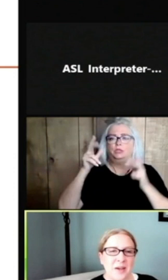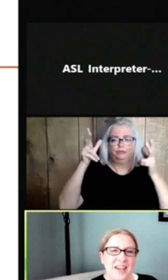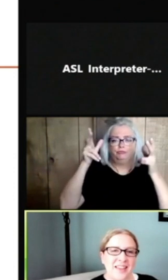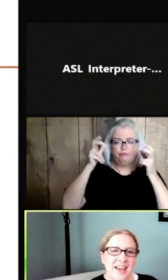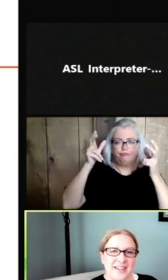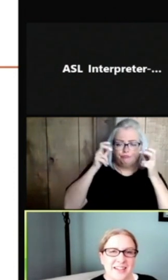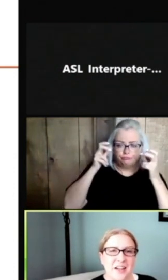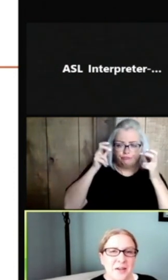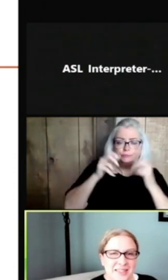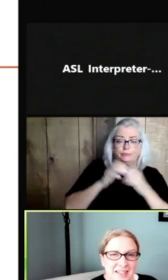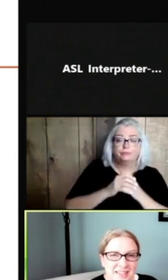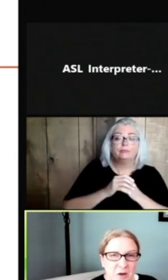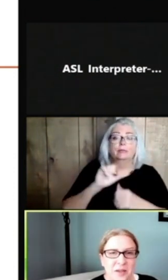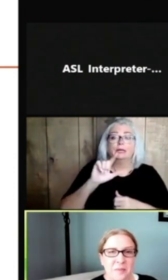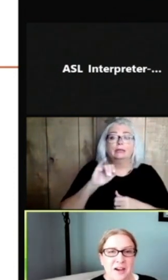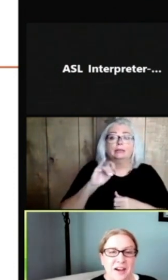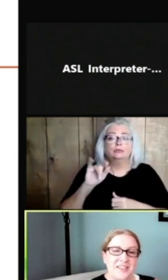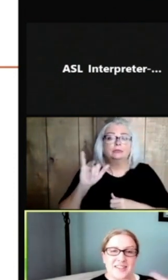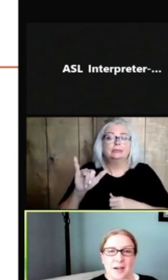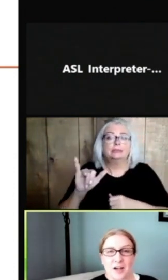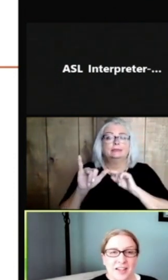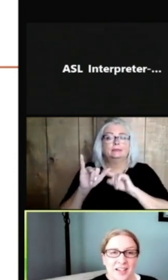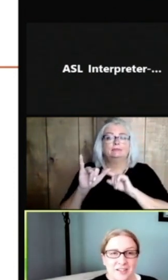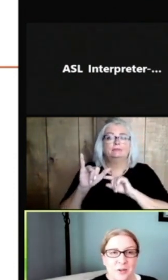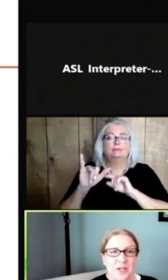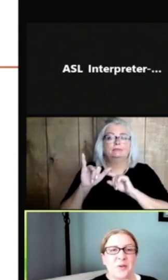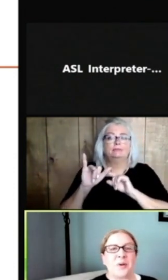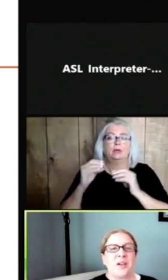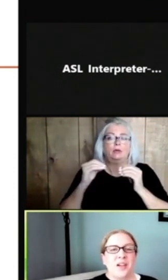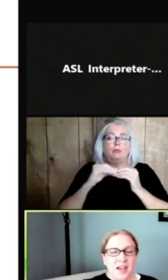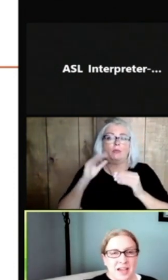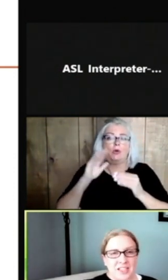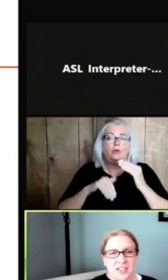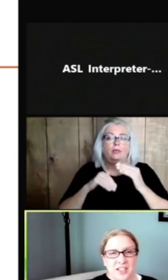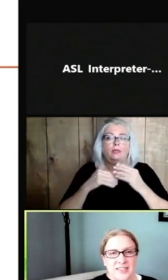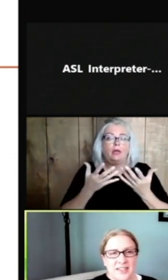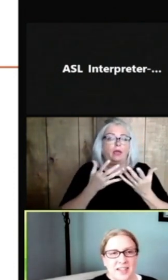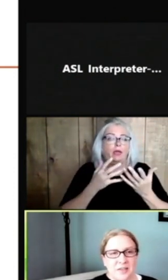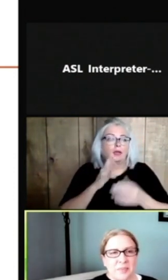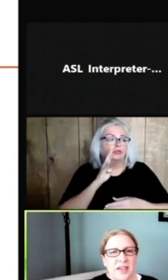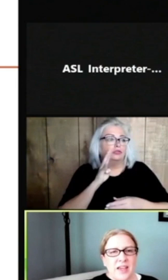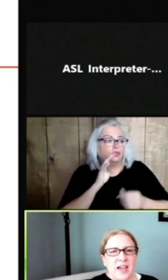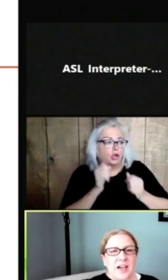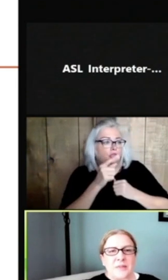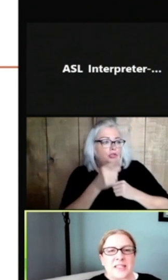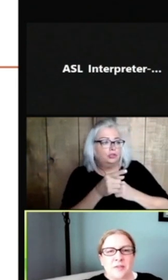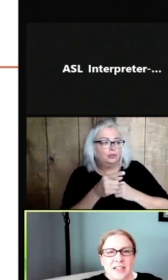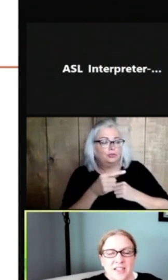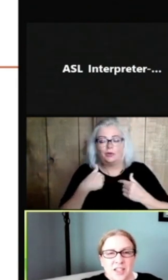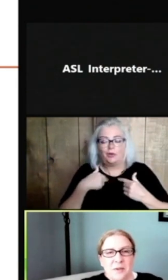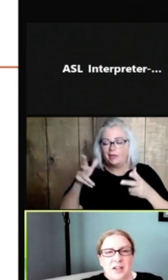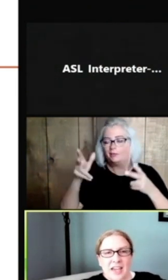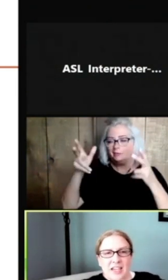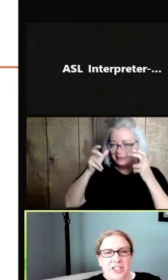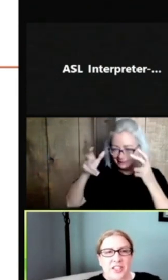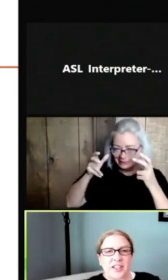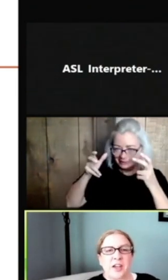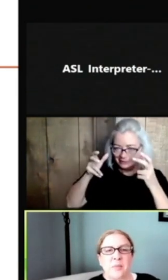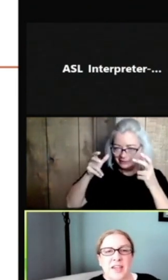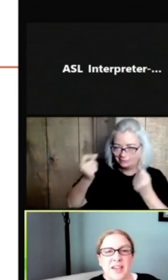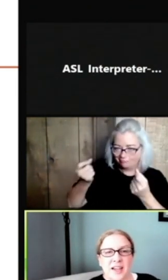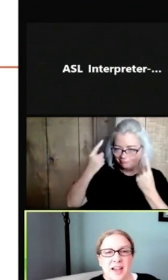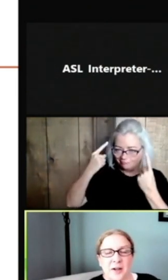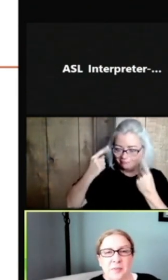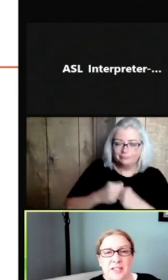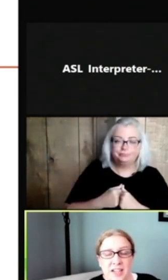to this in a way that, it's going beyond just I'm talking to you, I'm actually listening. So effective communication